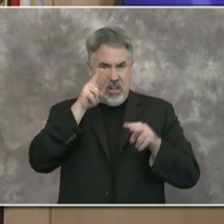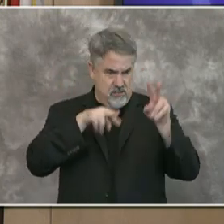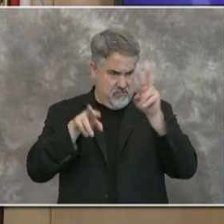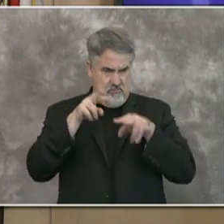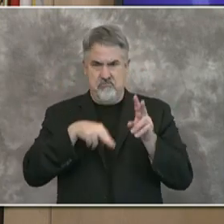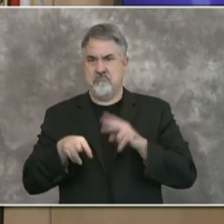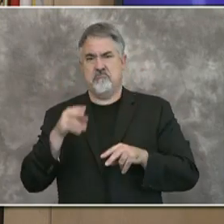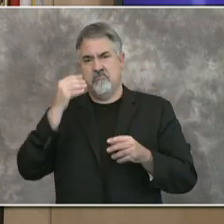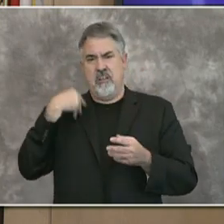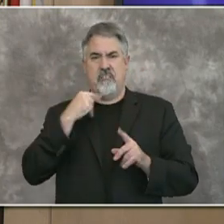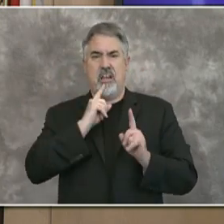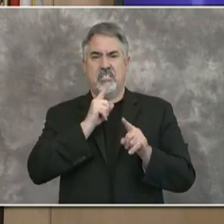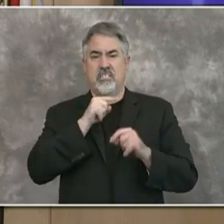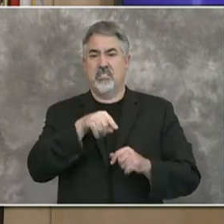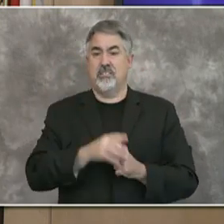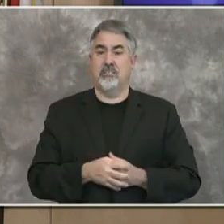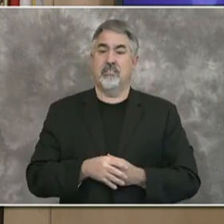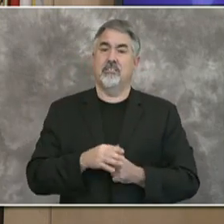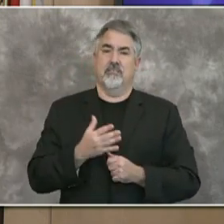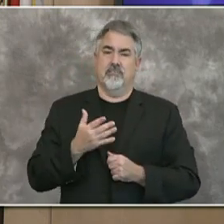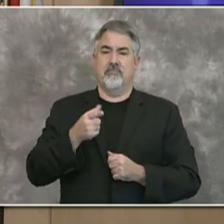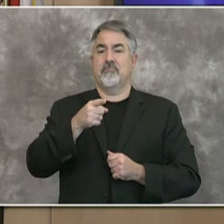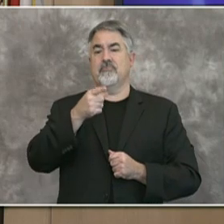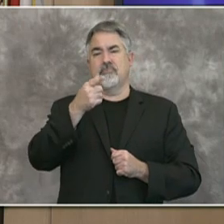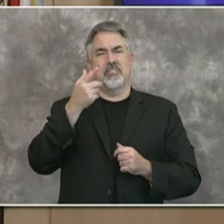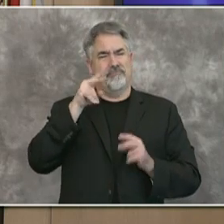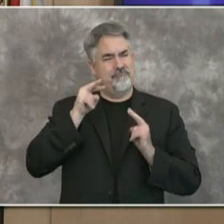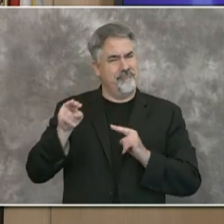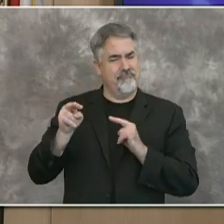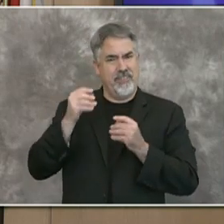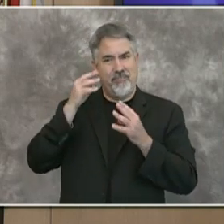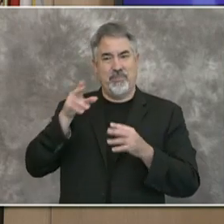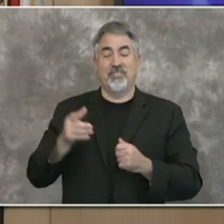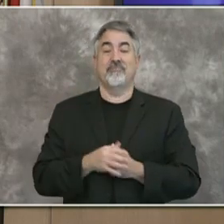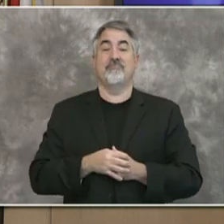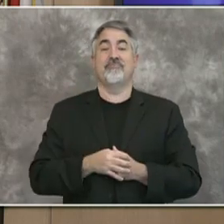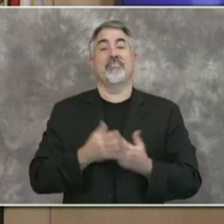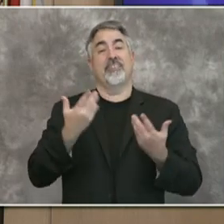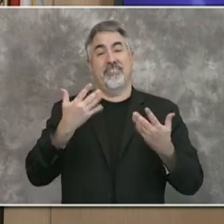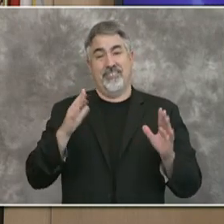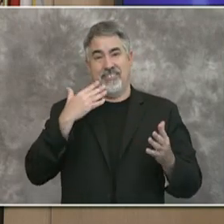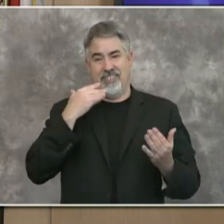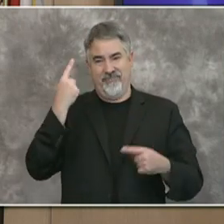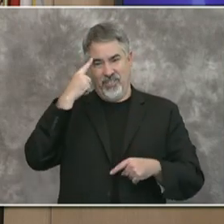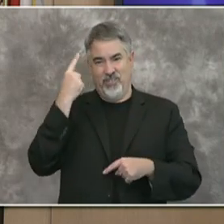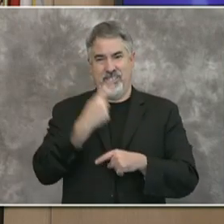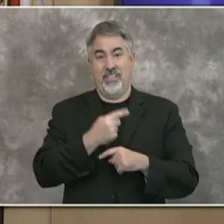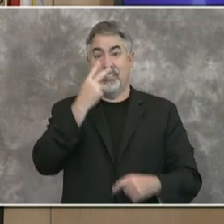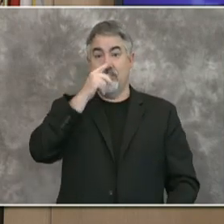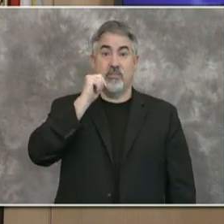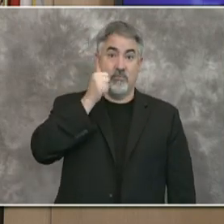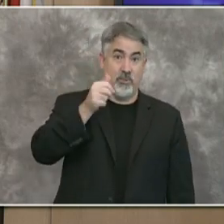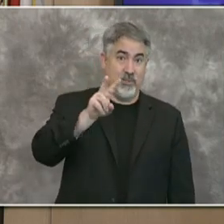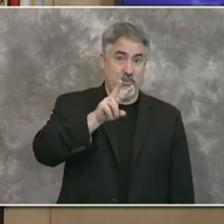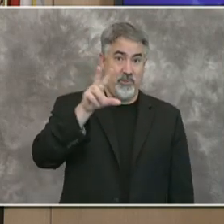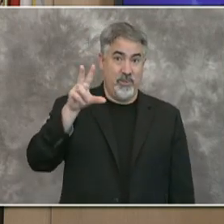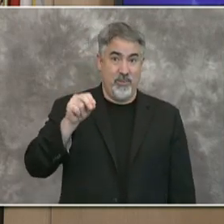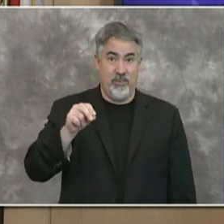coronavirus-sd.com, so please check that site regularly. That's it for today. We'll be back tomorrow at 2:30, and again,